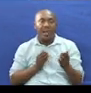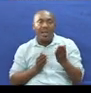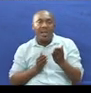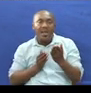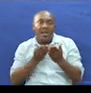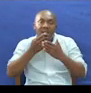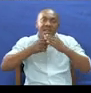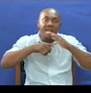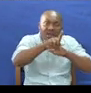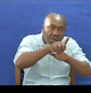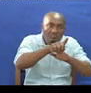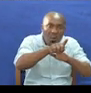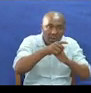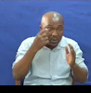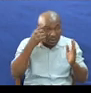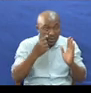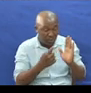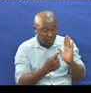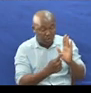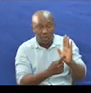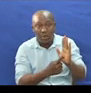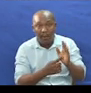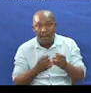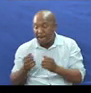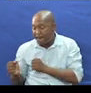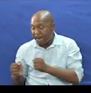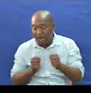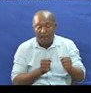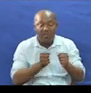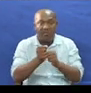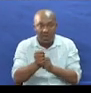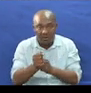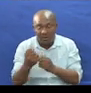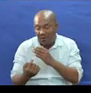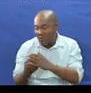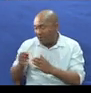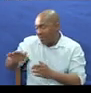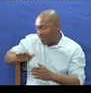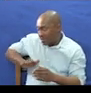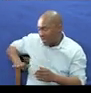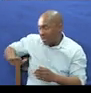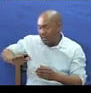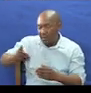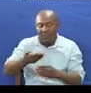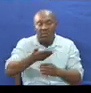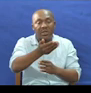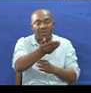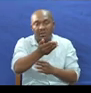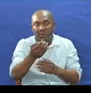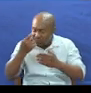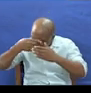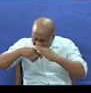The word through shows movement from one end or side of something to the